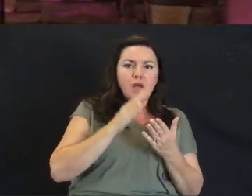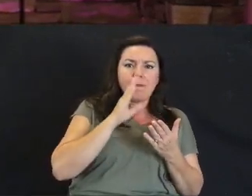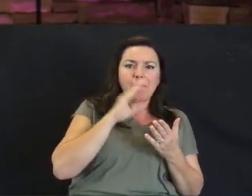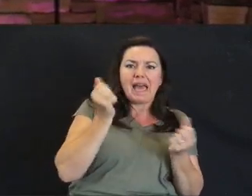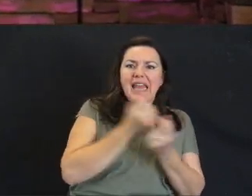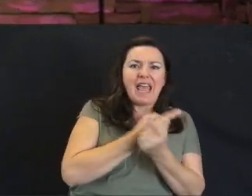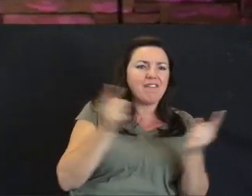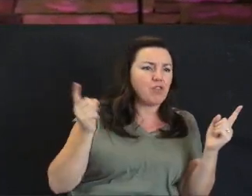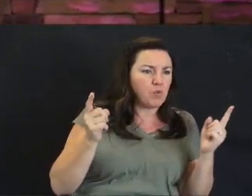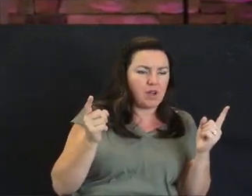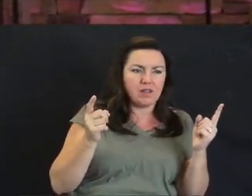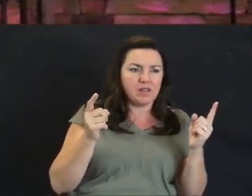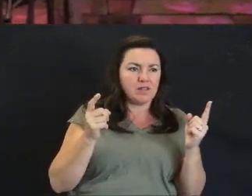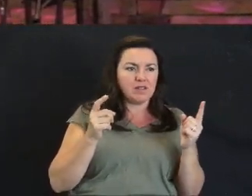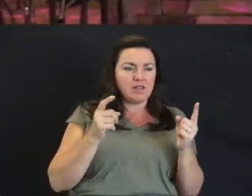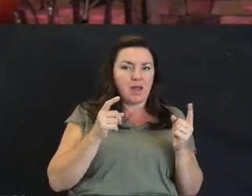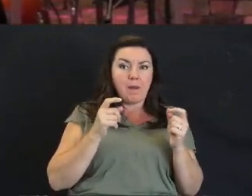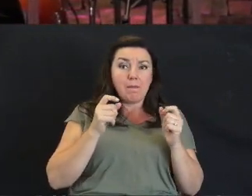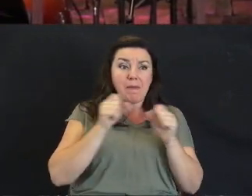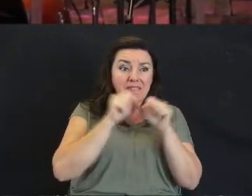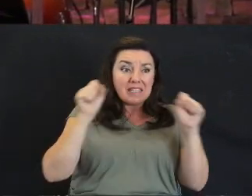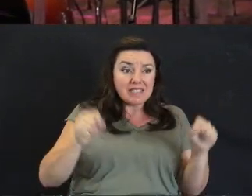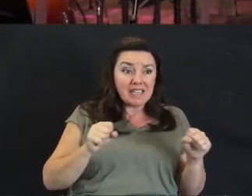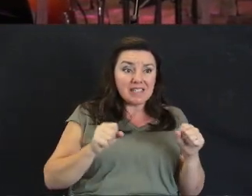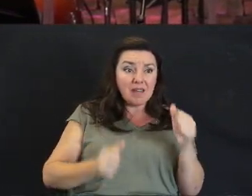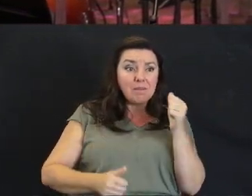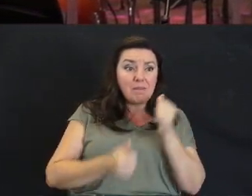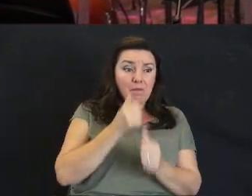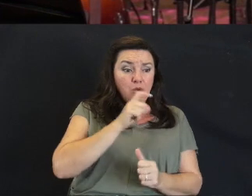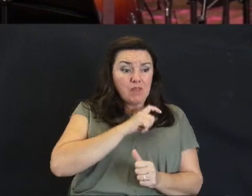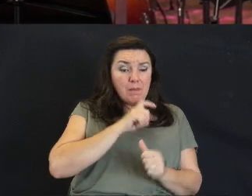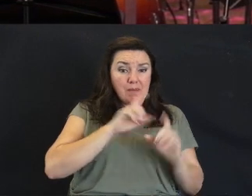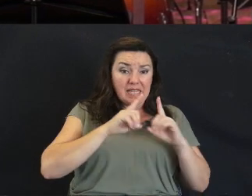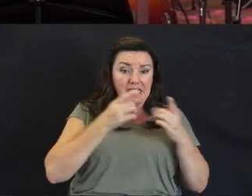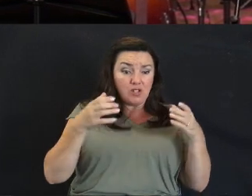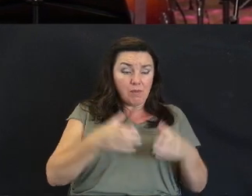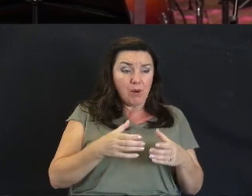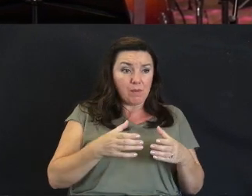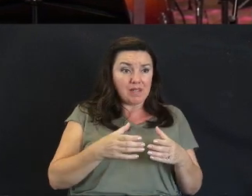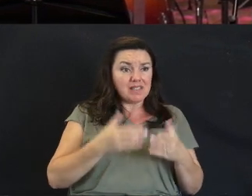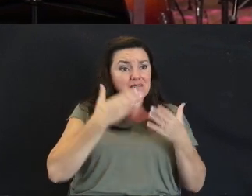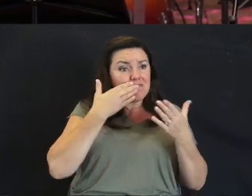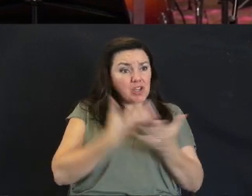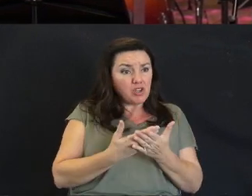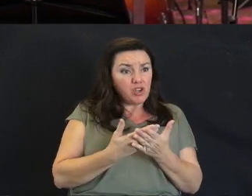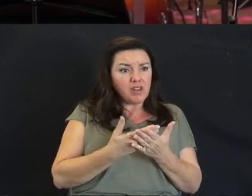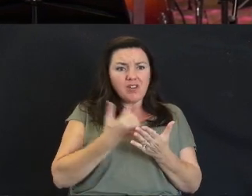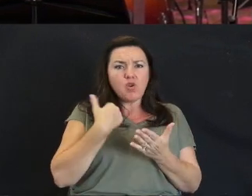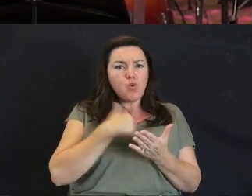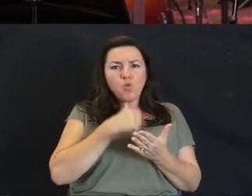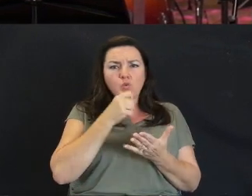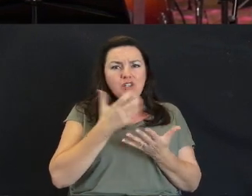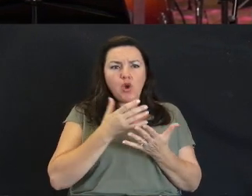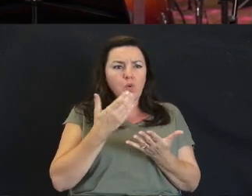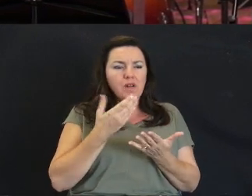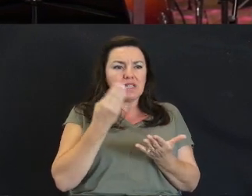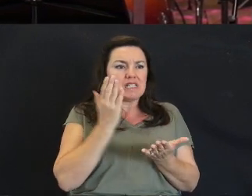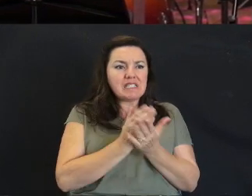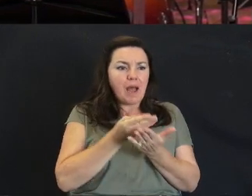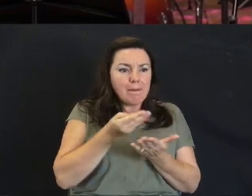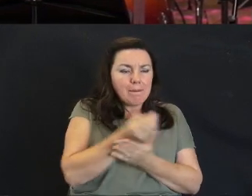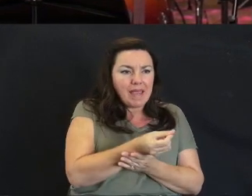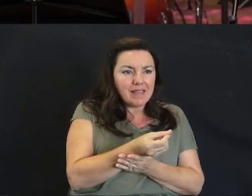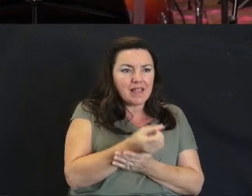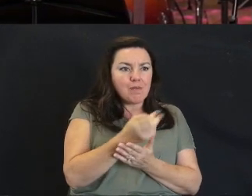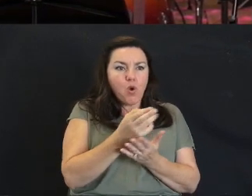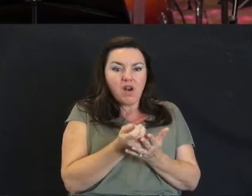racism Within our police departments Not at all And to say that All police are racist And we need to defund them And kick them out That's tragedy And that is